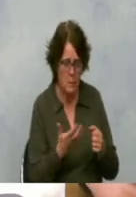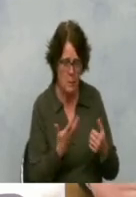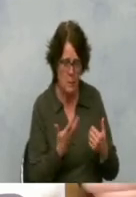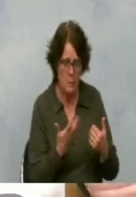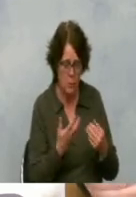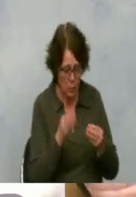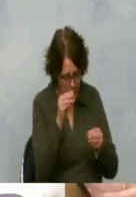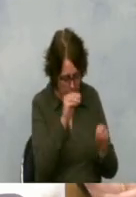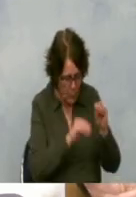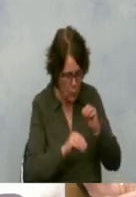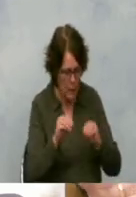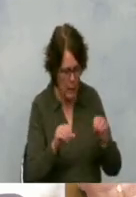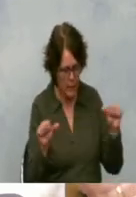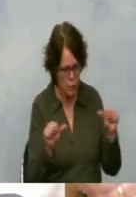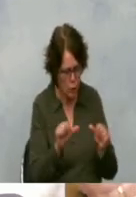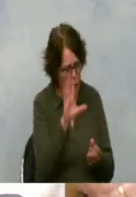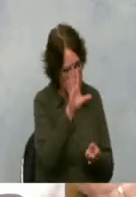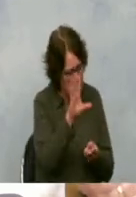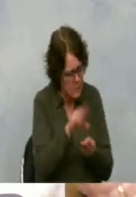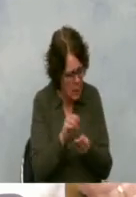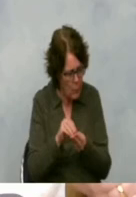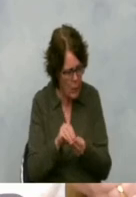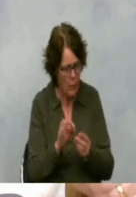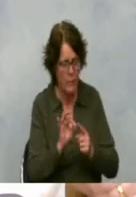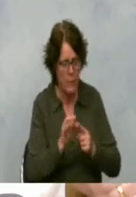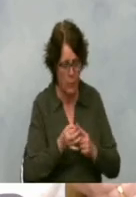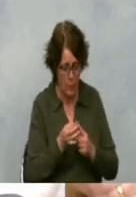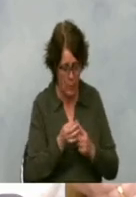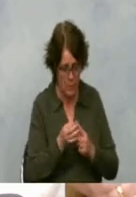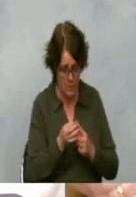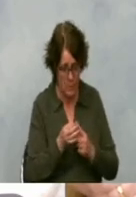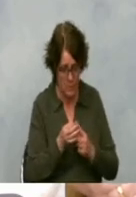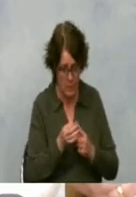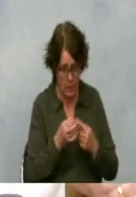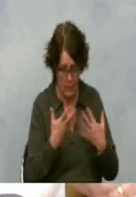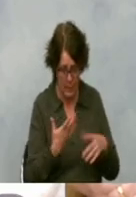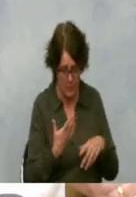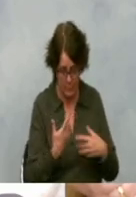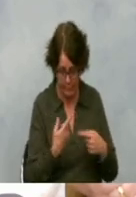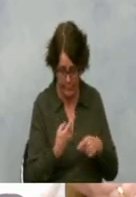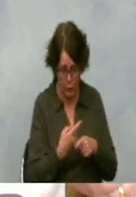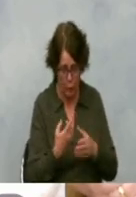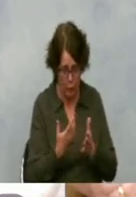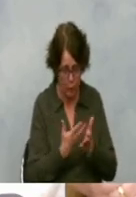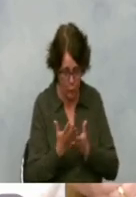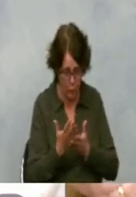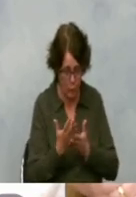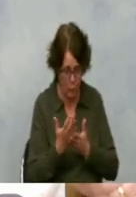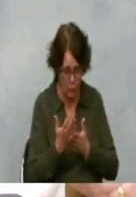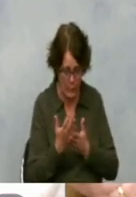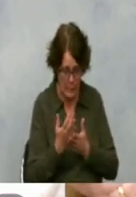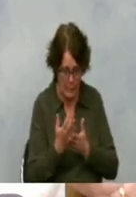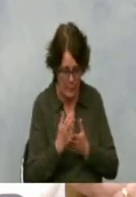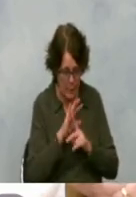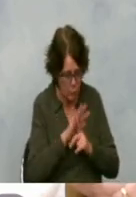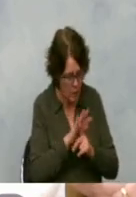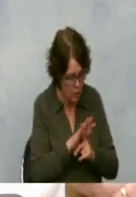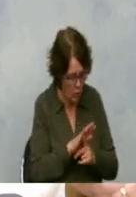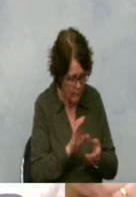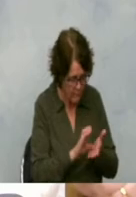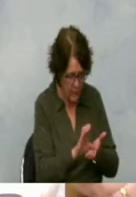put together a short summary of those points. I've talked through with you the squeeze on funding that we